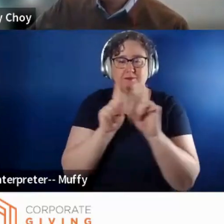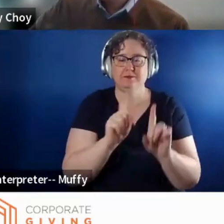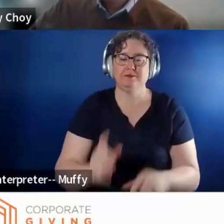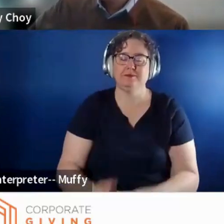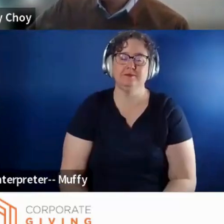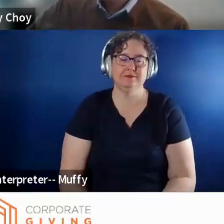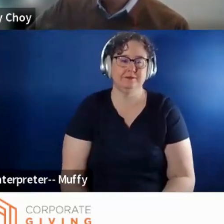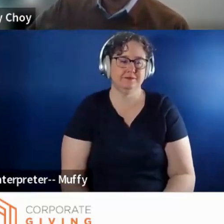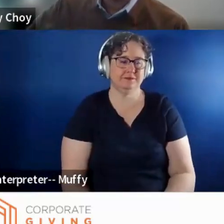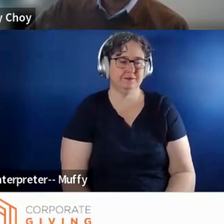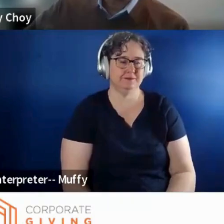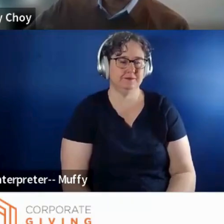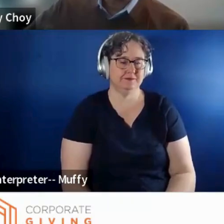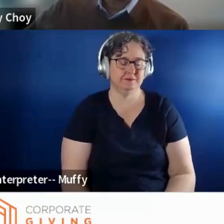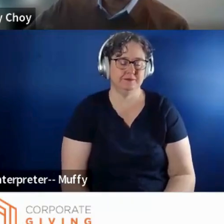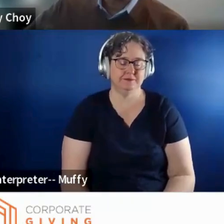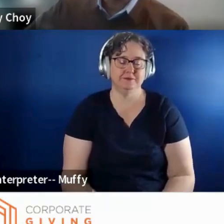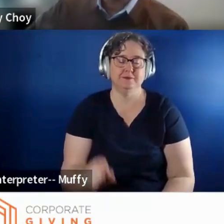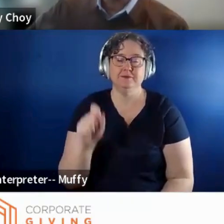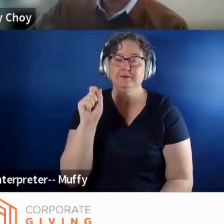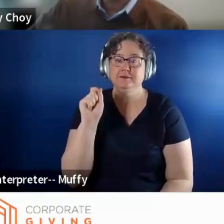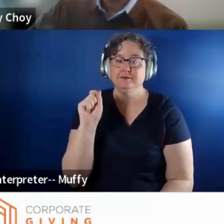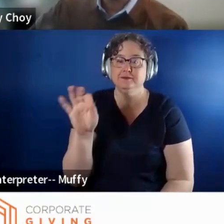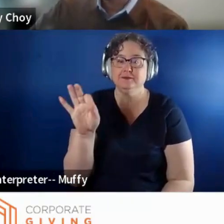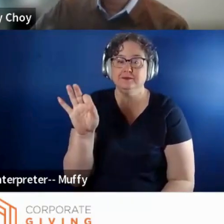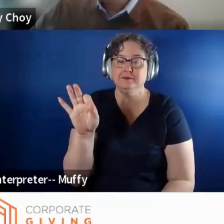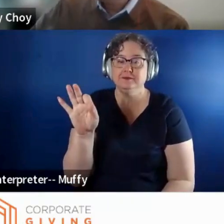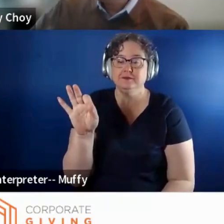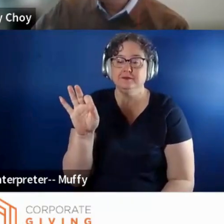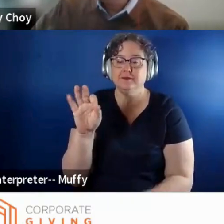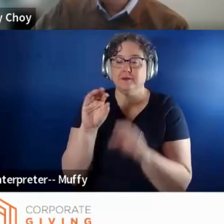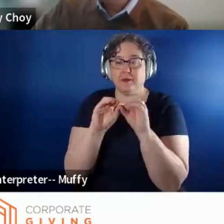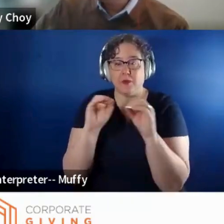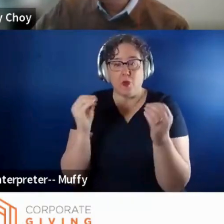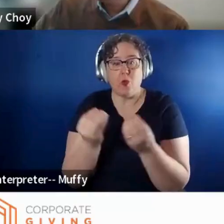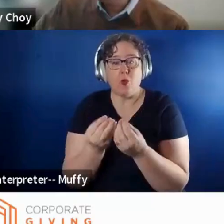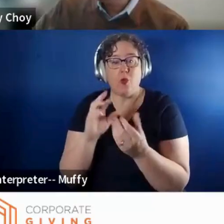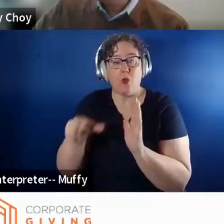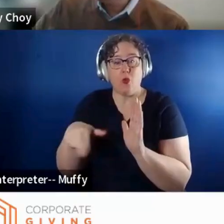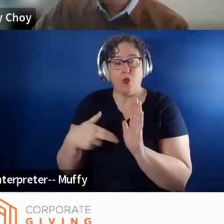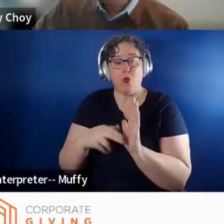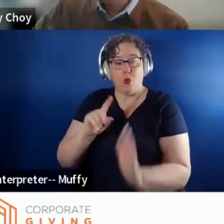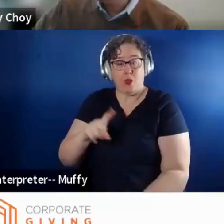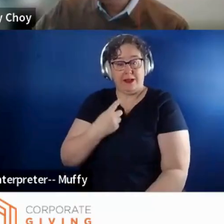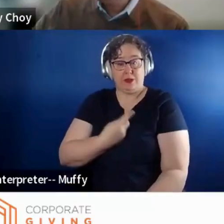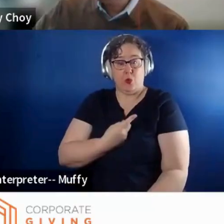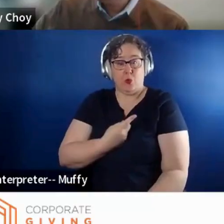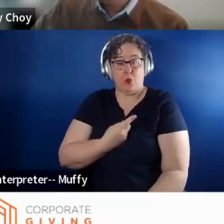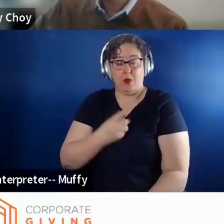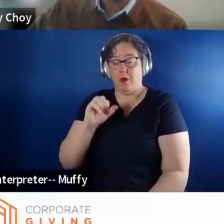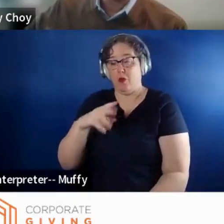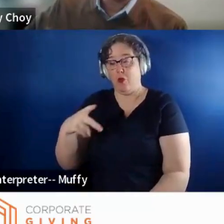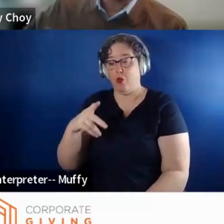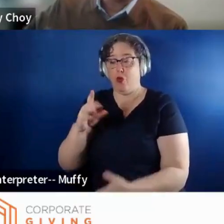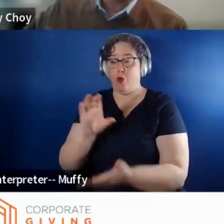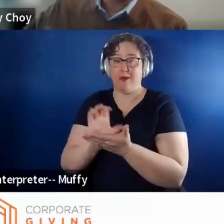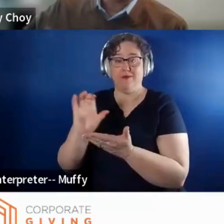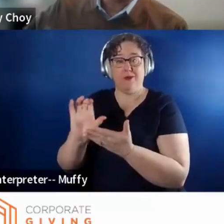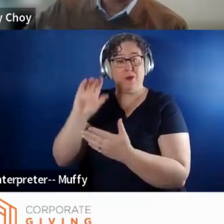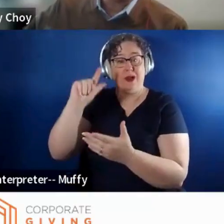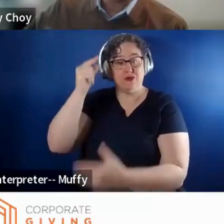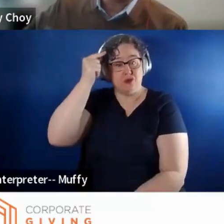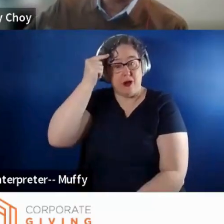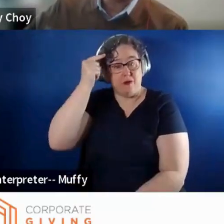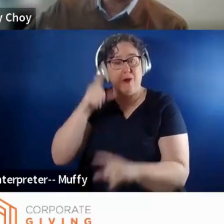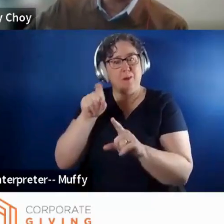I think too, if you are in an organization where your role is only, like I'm only corporate foundation government, but I do need to